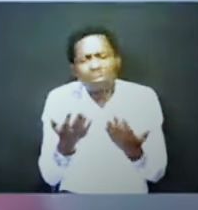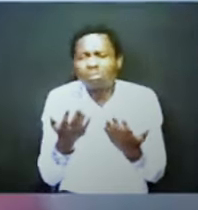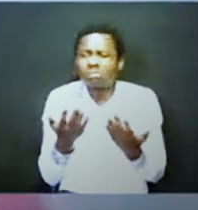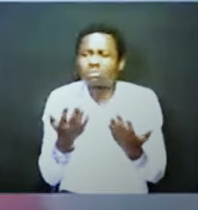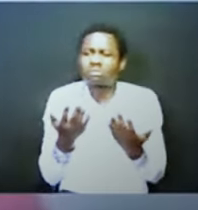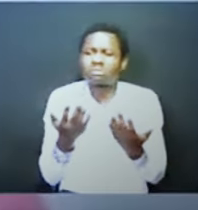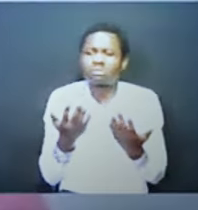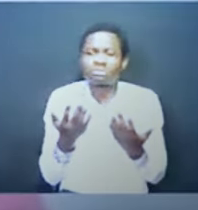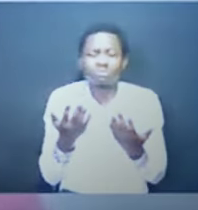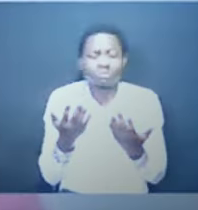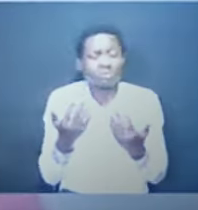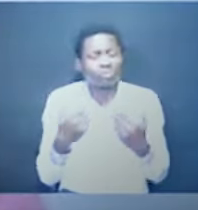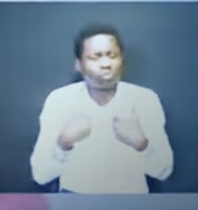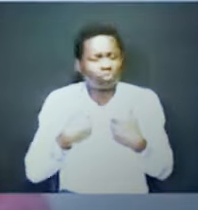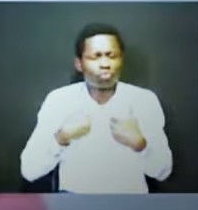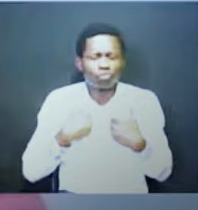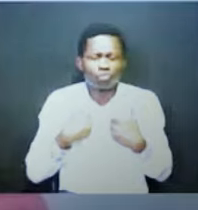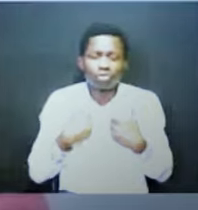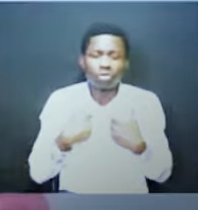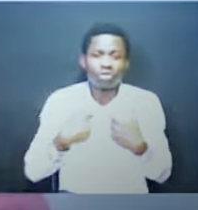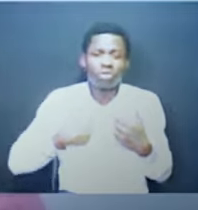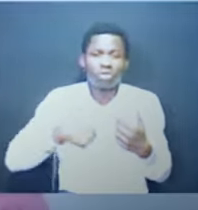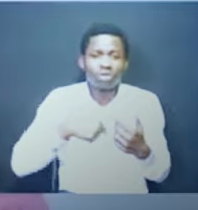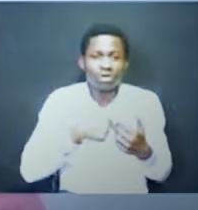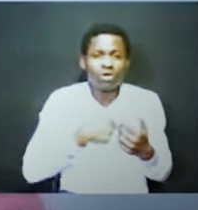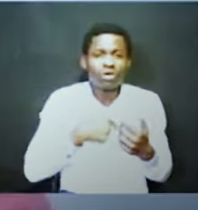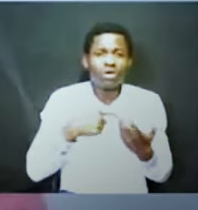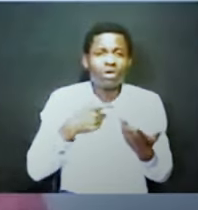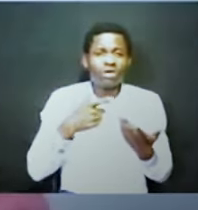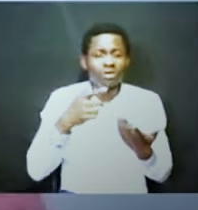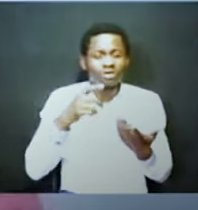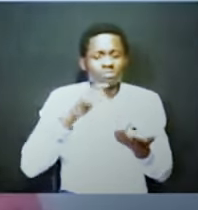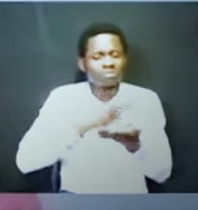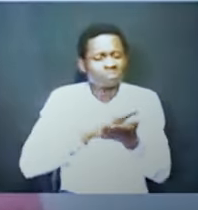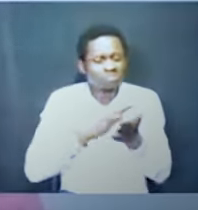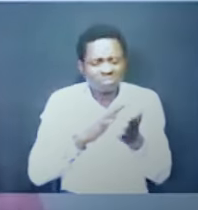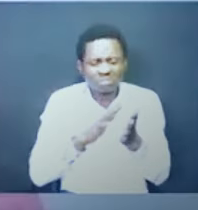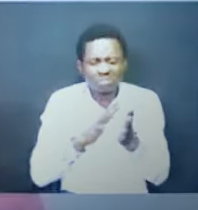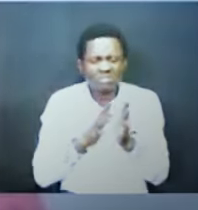Somehow. We are becoming too earthly minded.